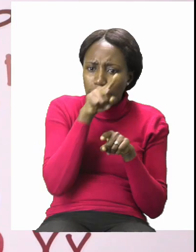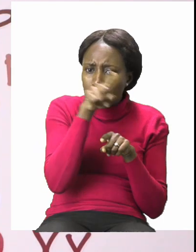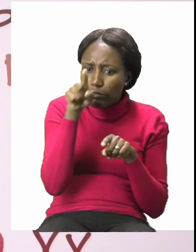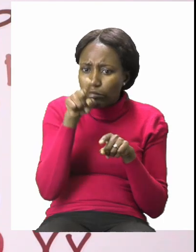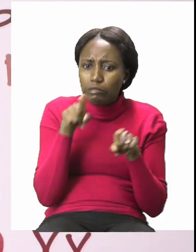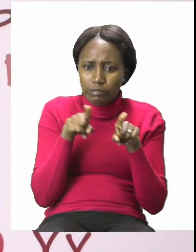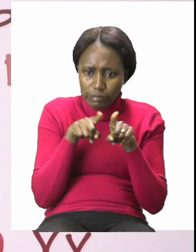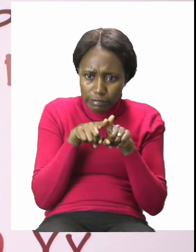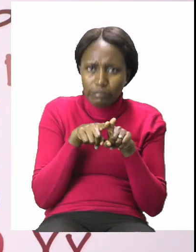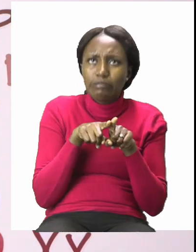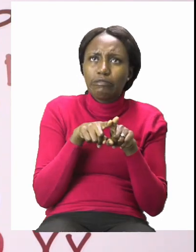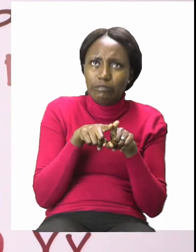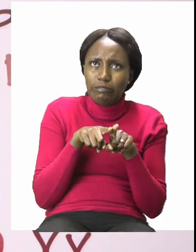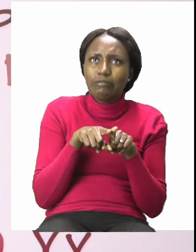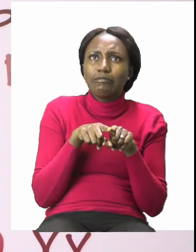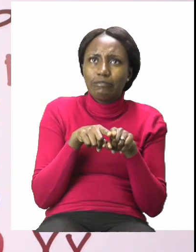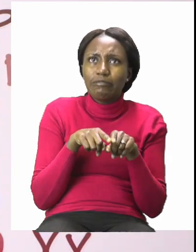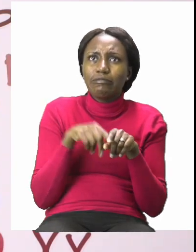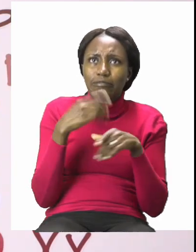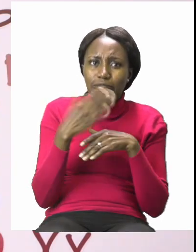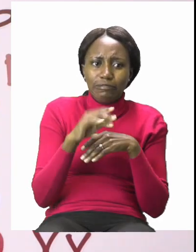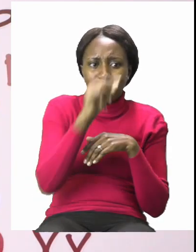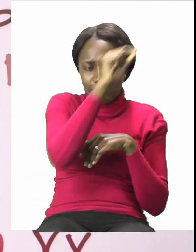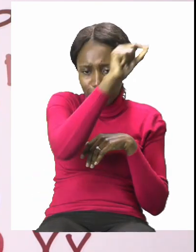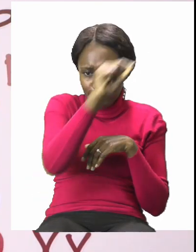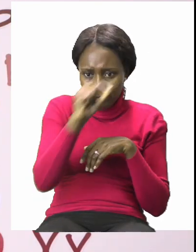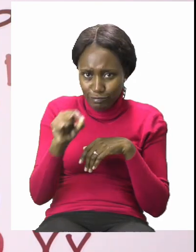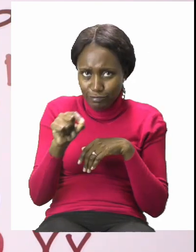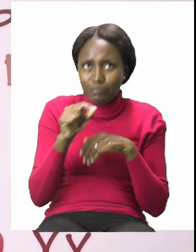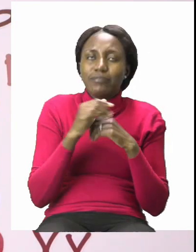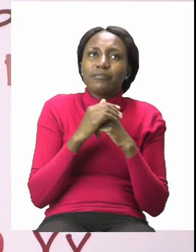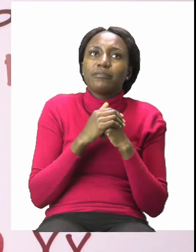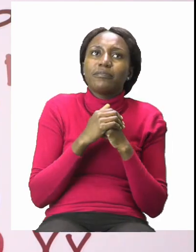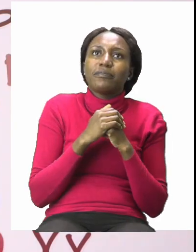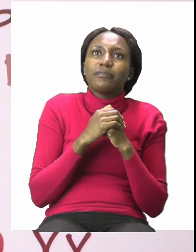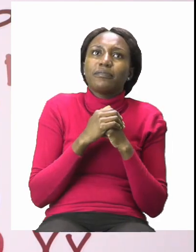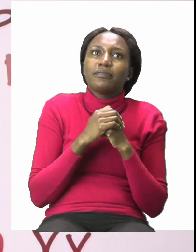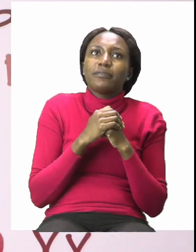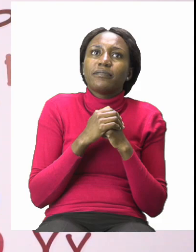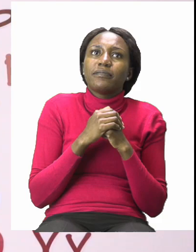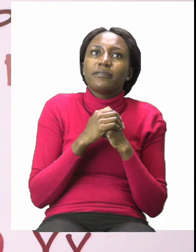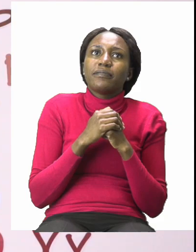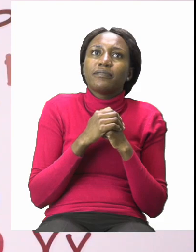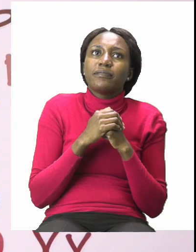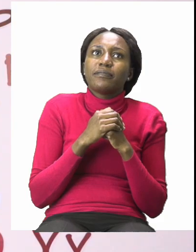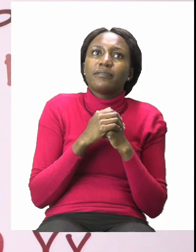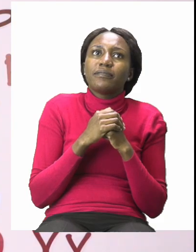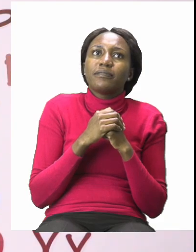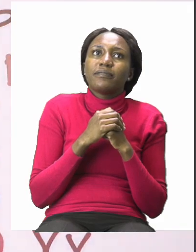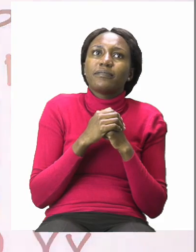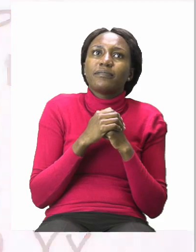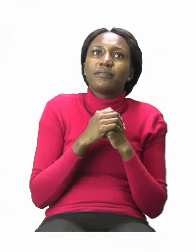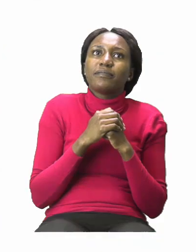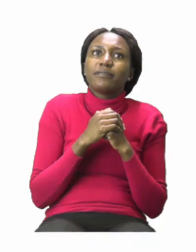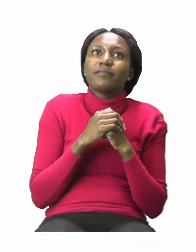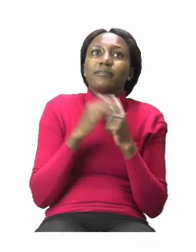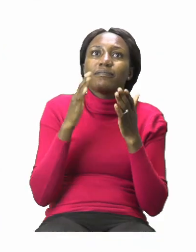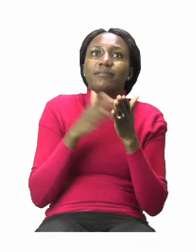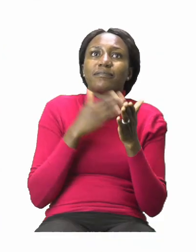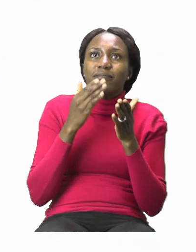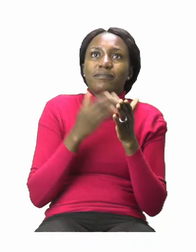before you draw your line. When you're done with this exercise, you're going to finish off your lesson on